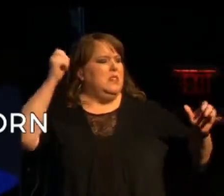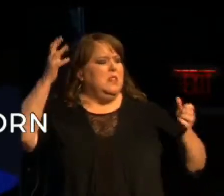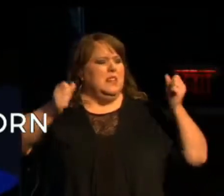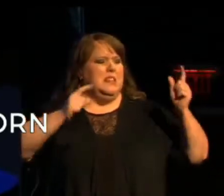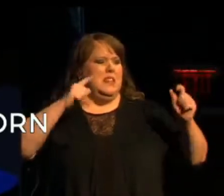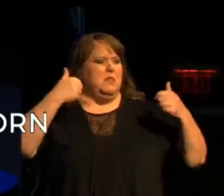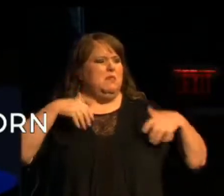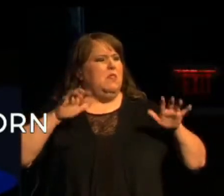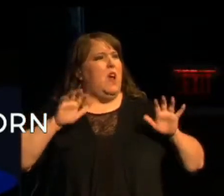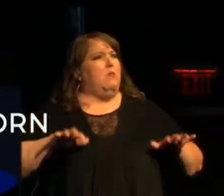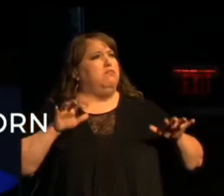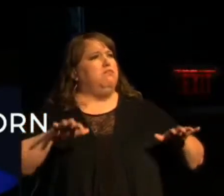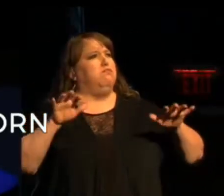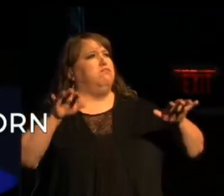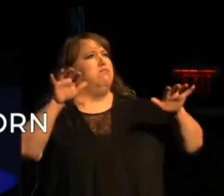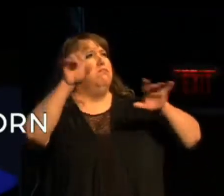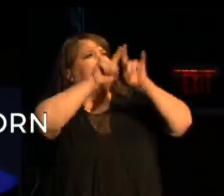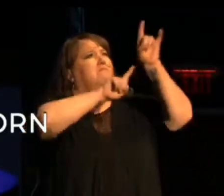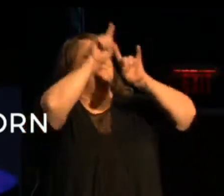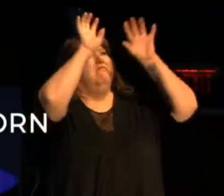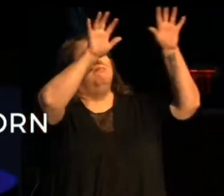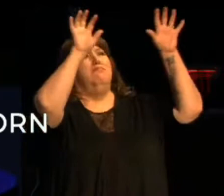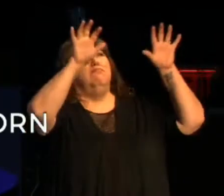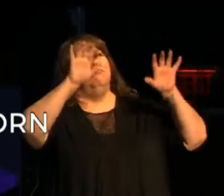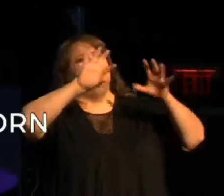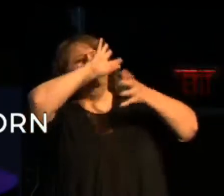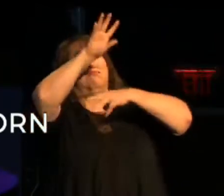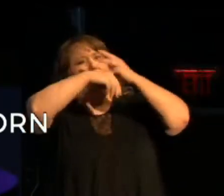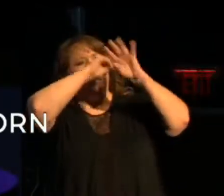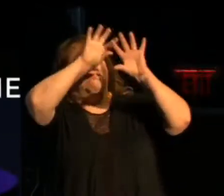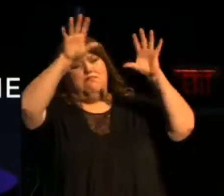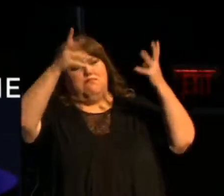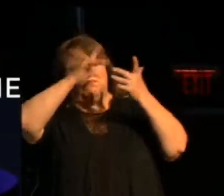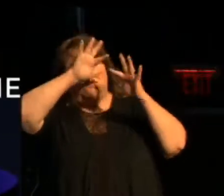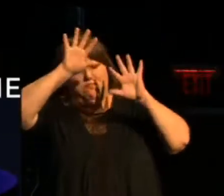100 billion galaxies are born.